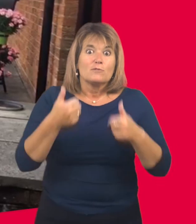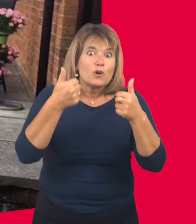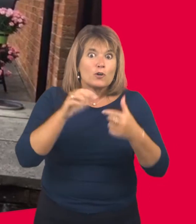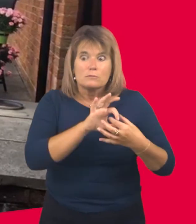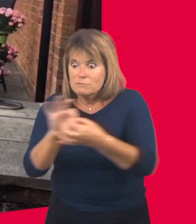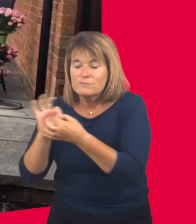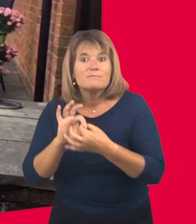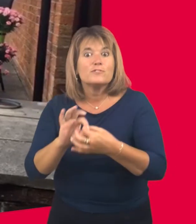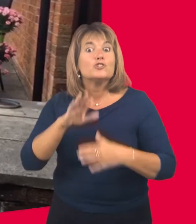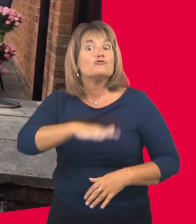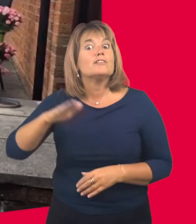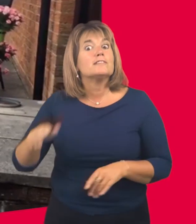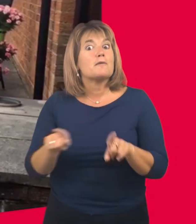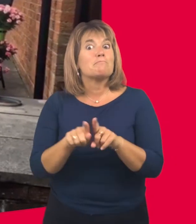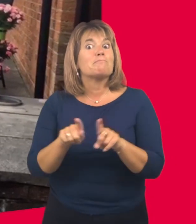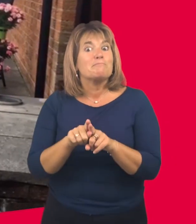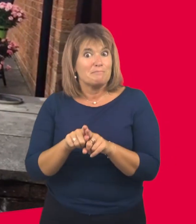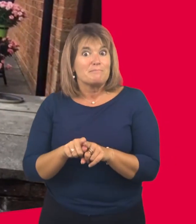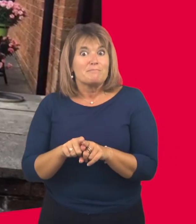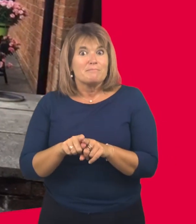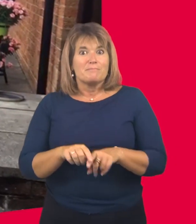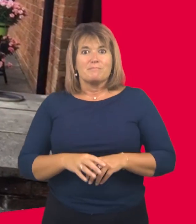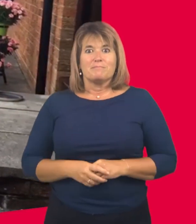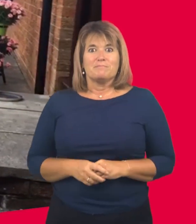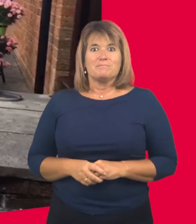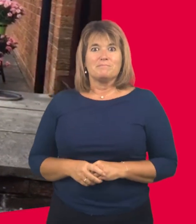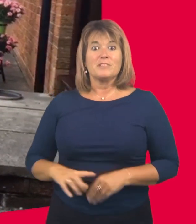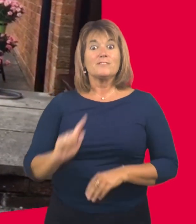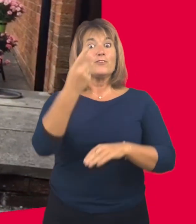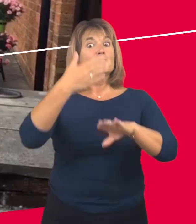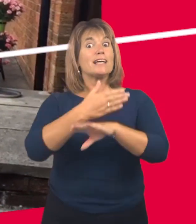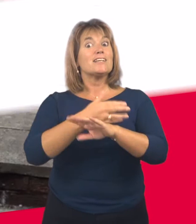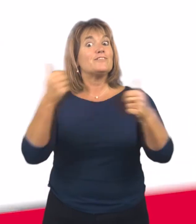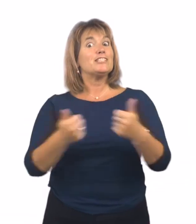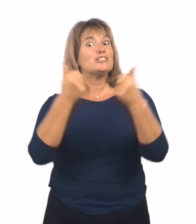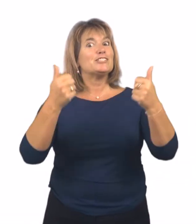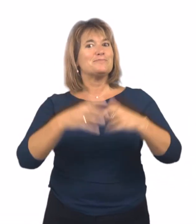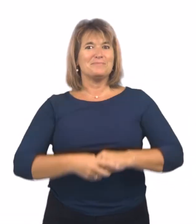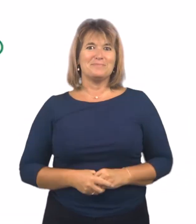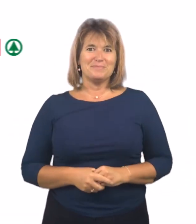coordination for the children as well. That's our first exercise done.